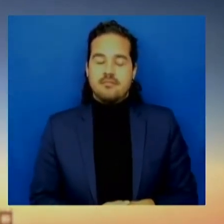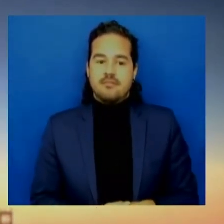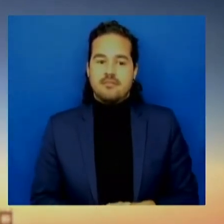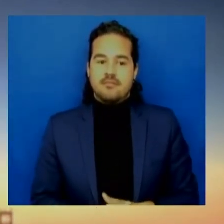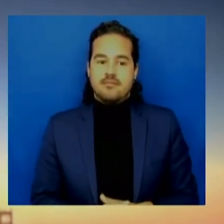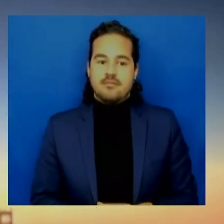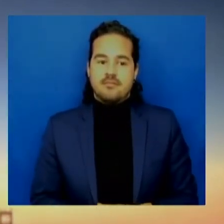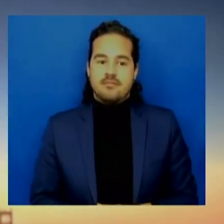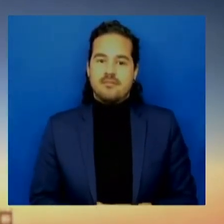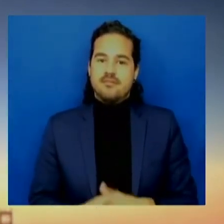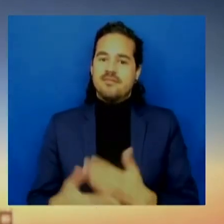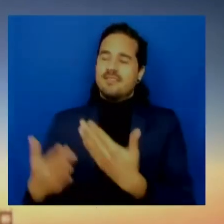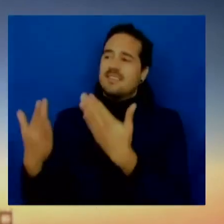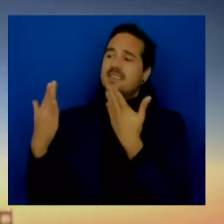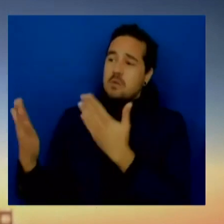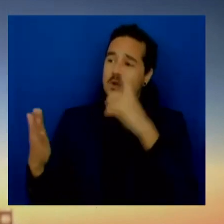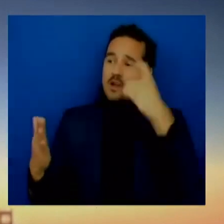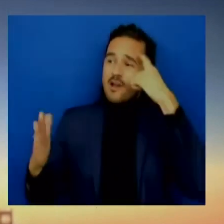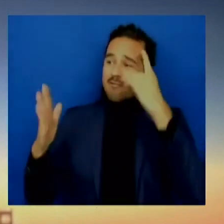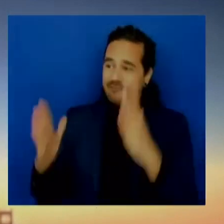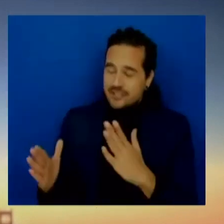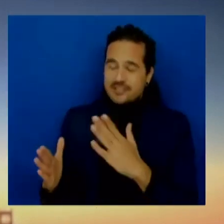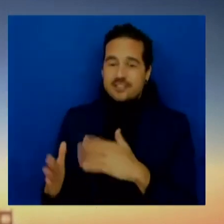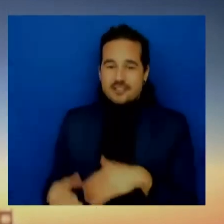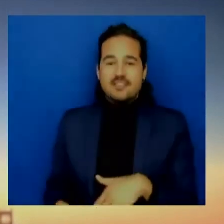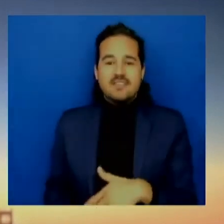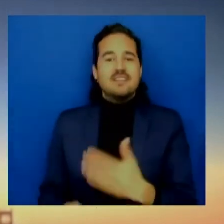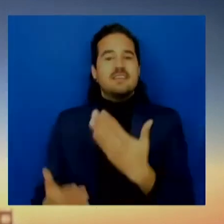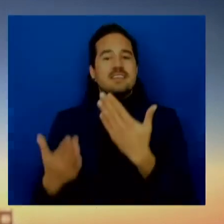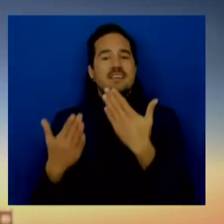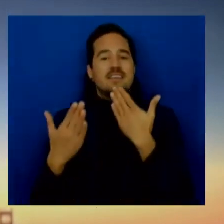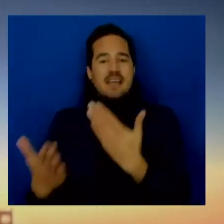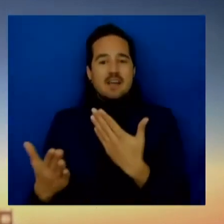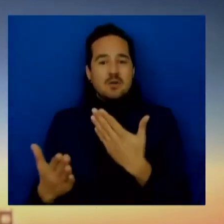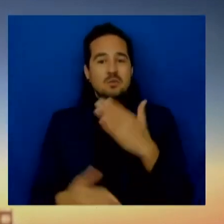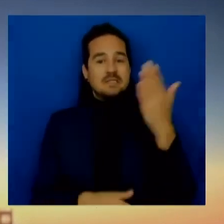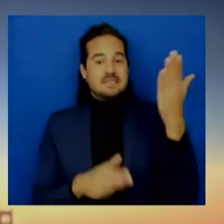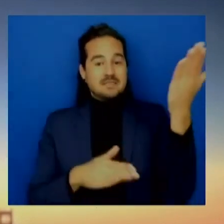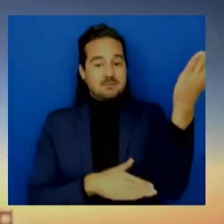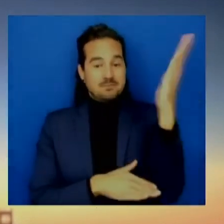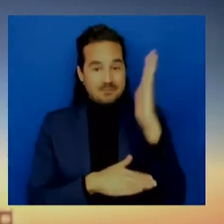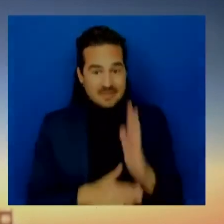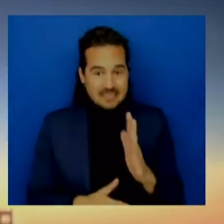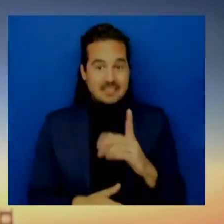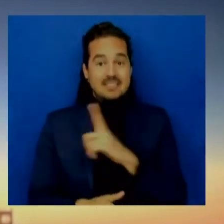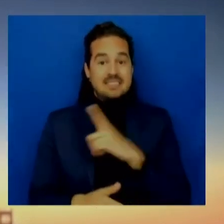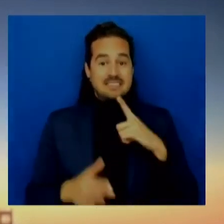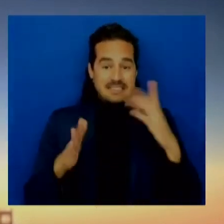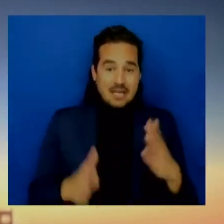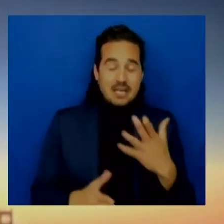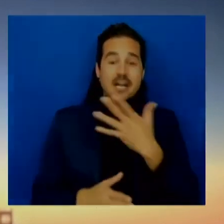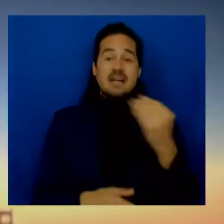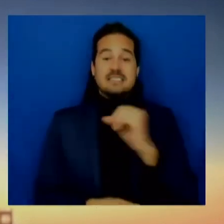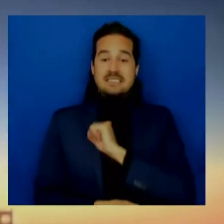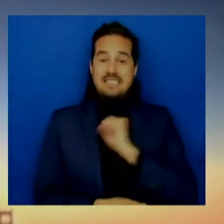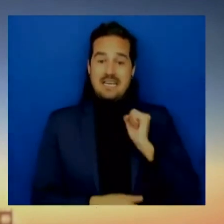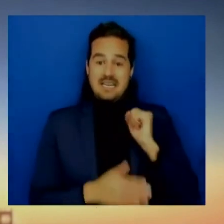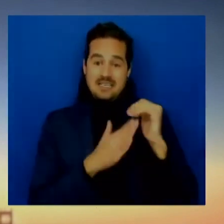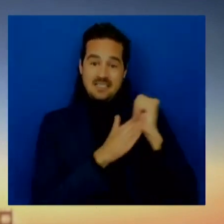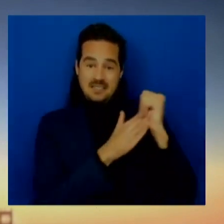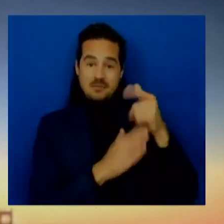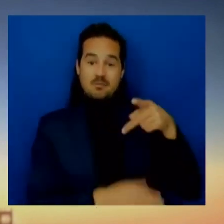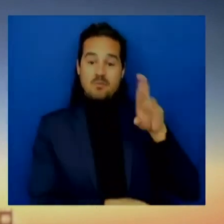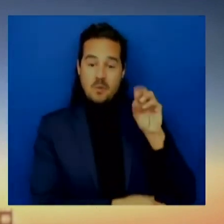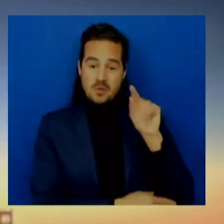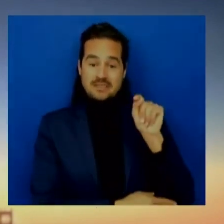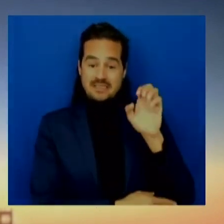and Pro Tem. I mean, we wouldn't be here without your leadership and all of the leadership that it took for us to get to